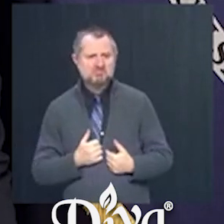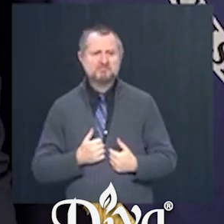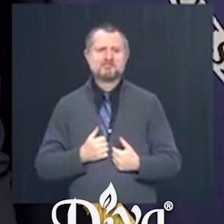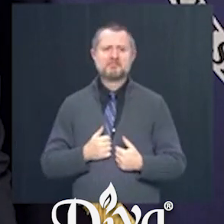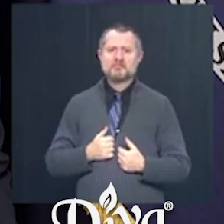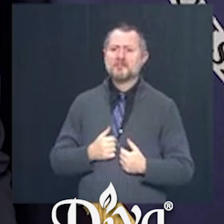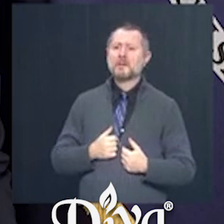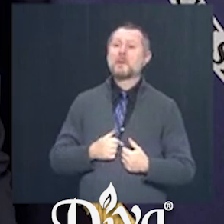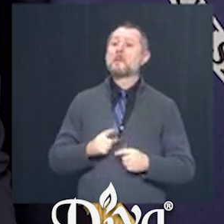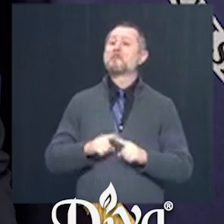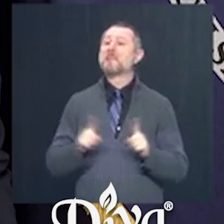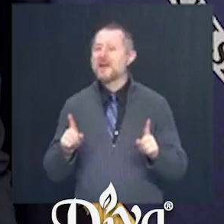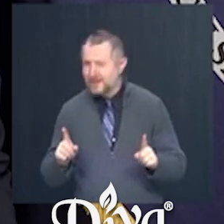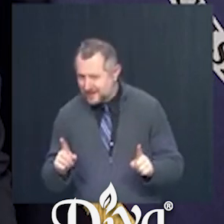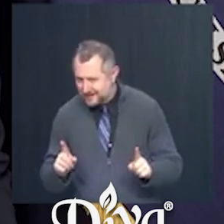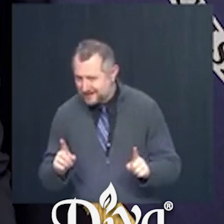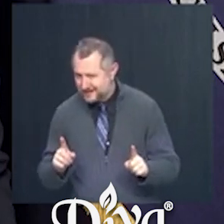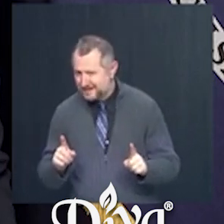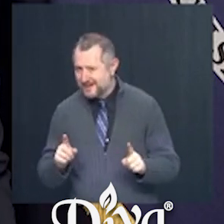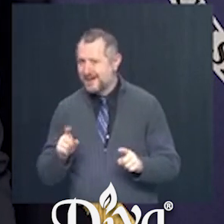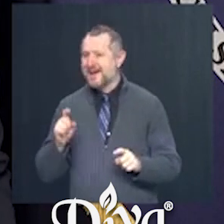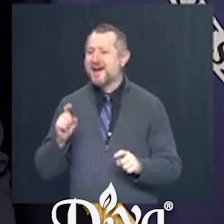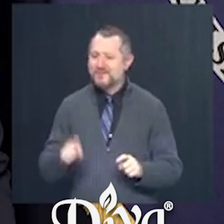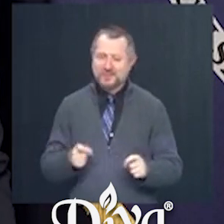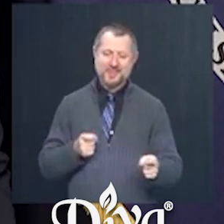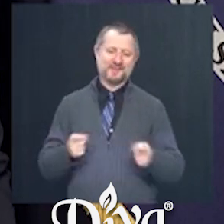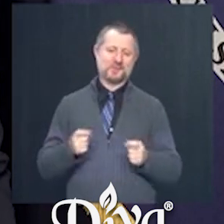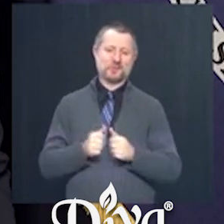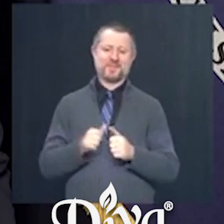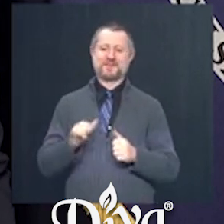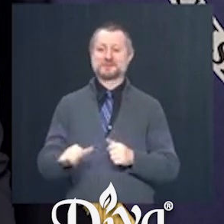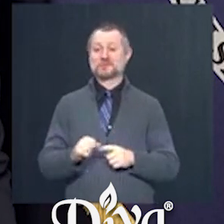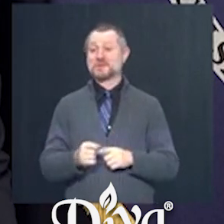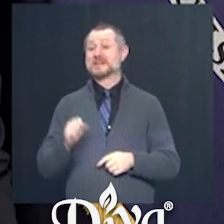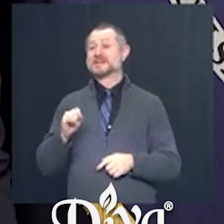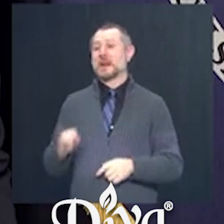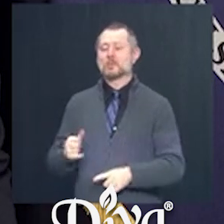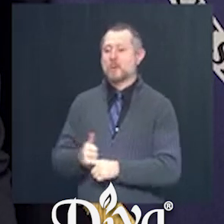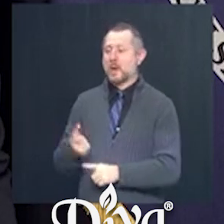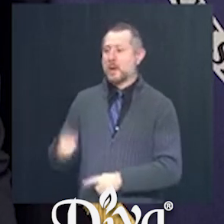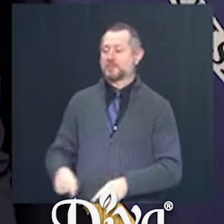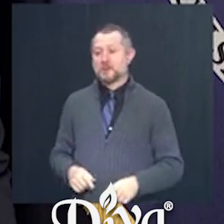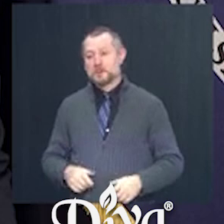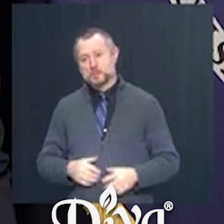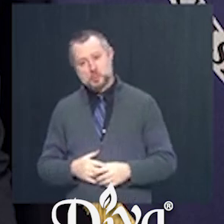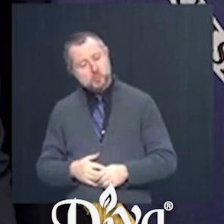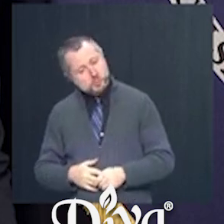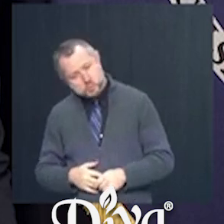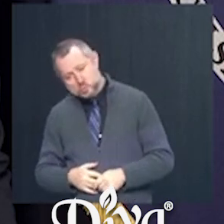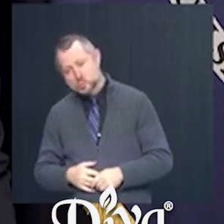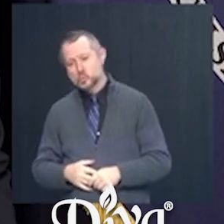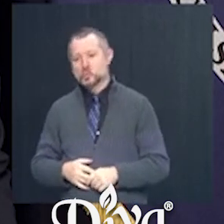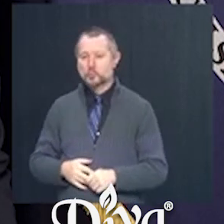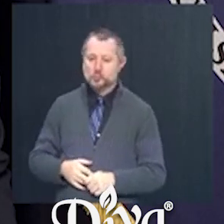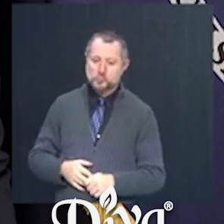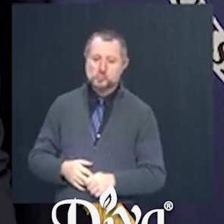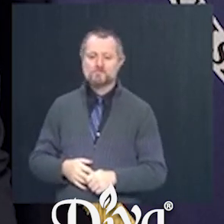But we have to deal with it. But what happened in Staten Island, there were certain, first of